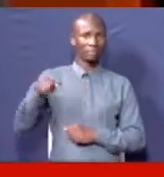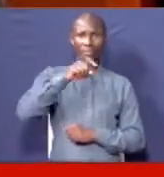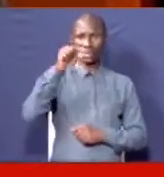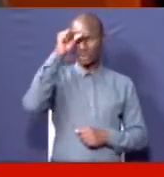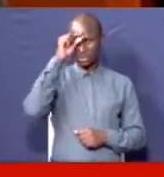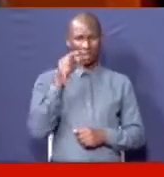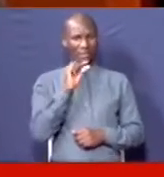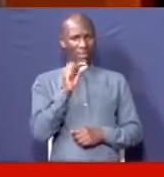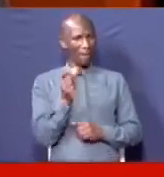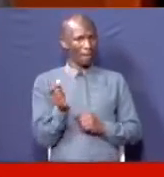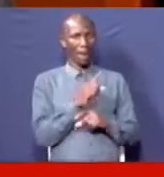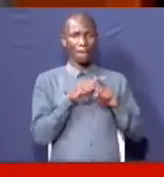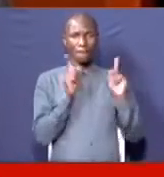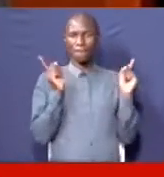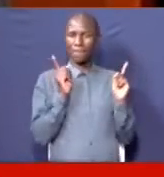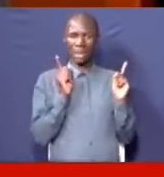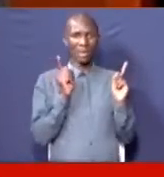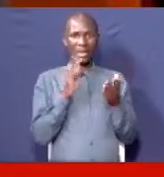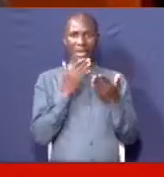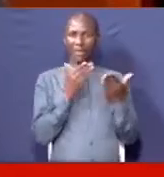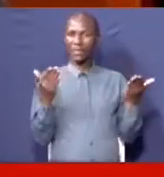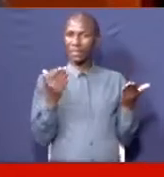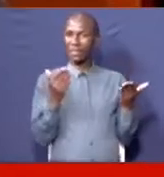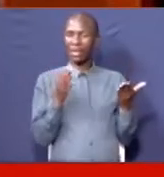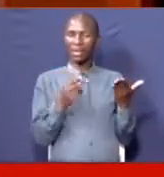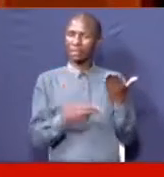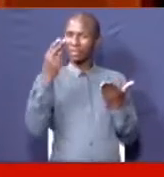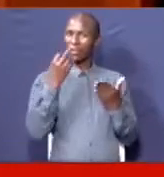minimum wage, but the price of basic commodities shot up to